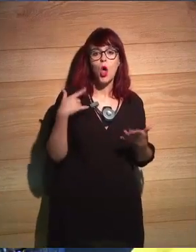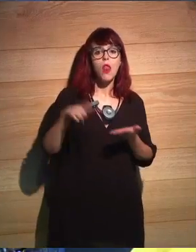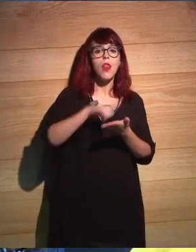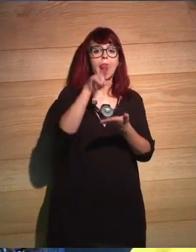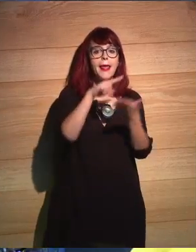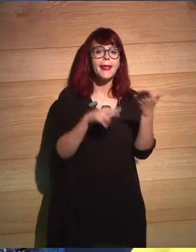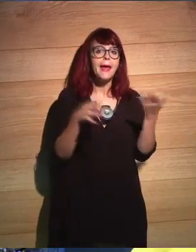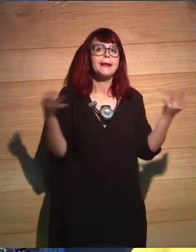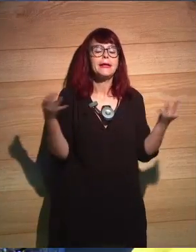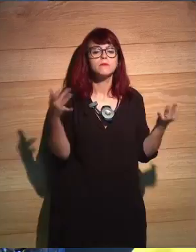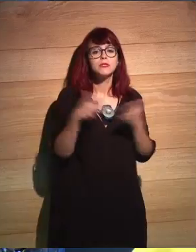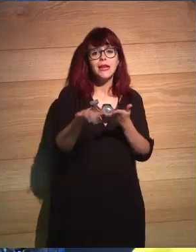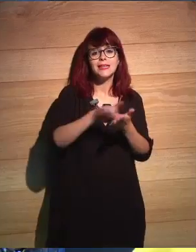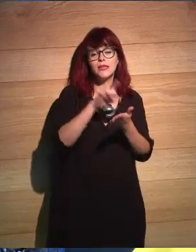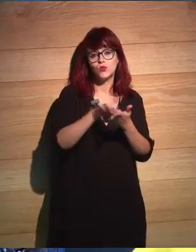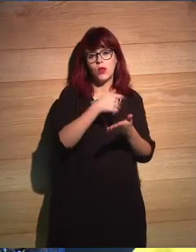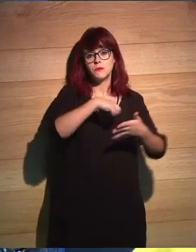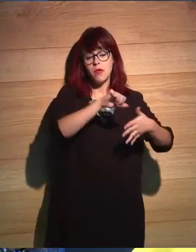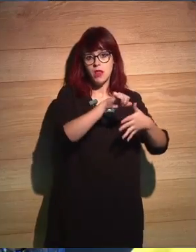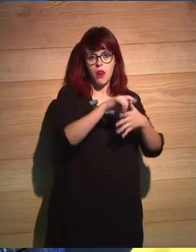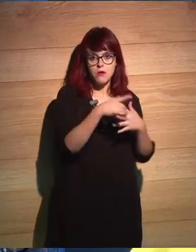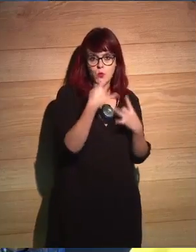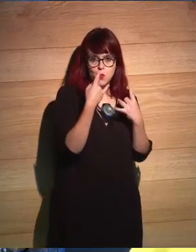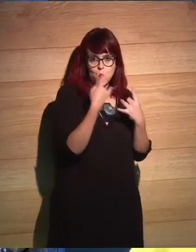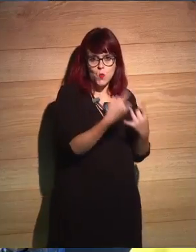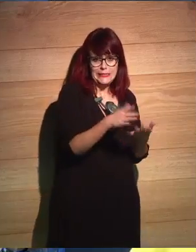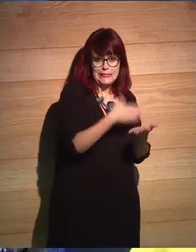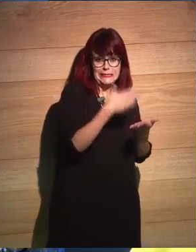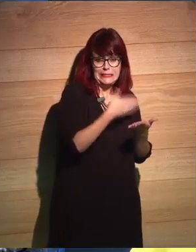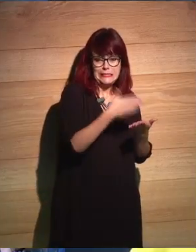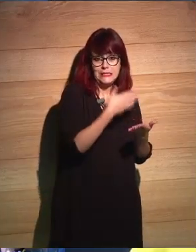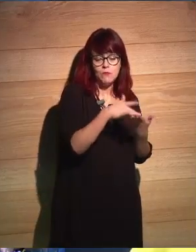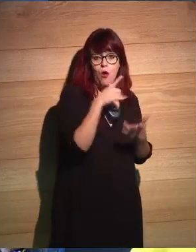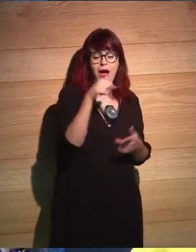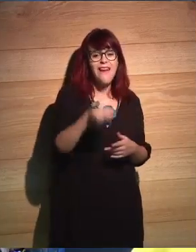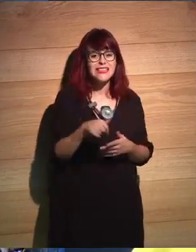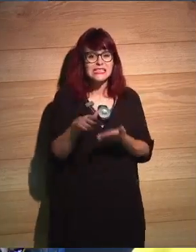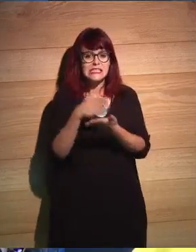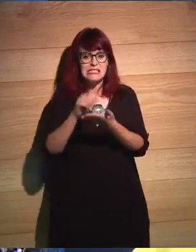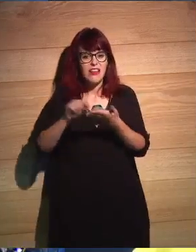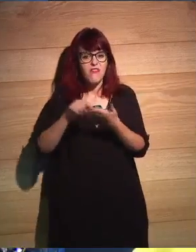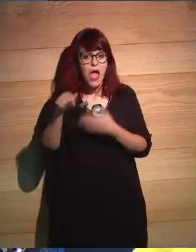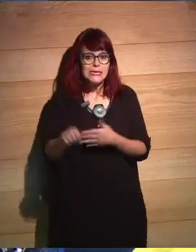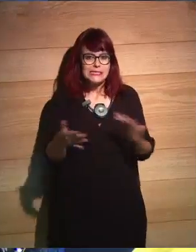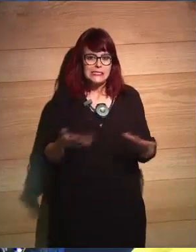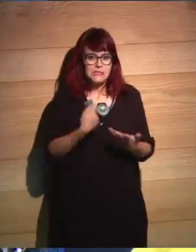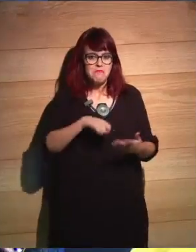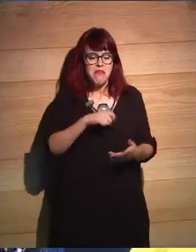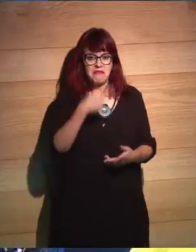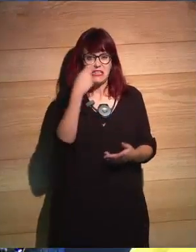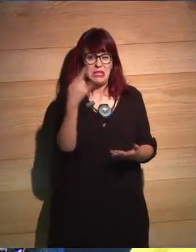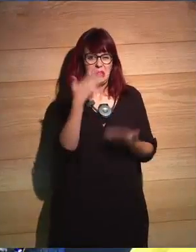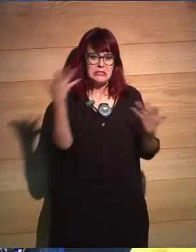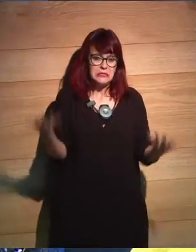20 years old and I was reading Latin American literature more than anything, that